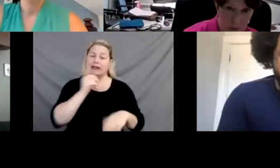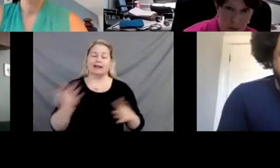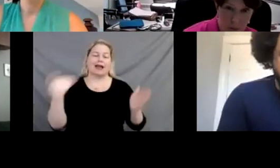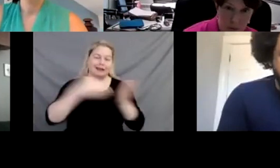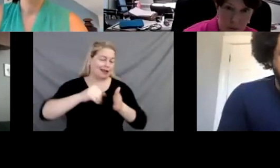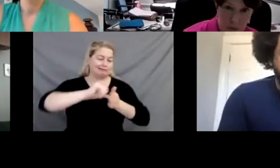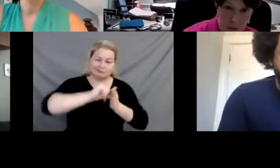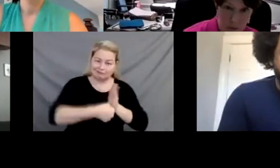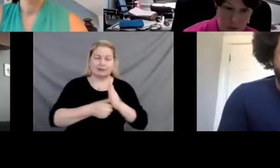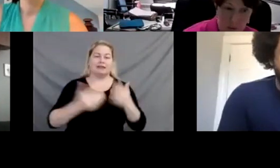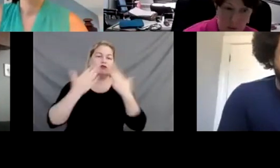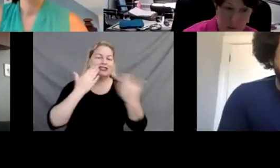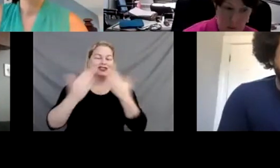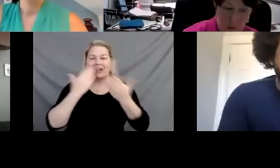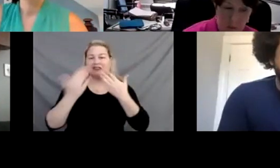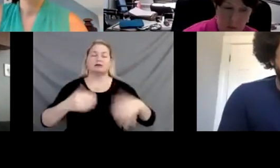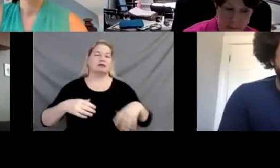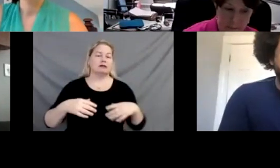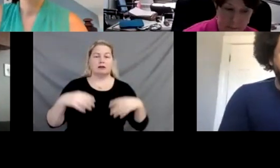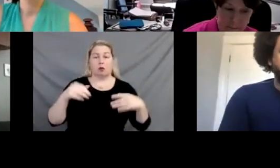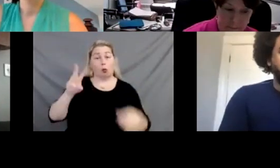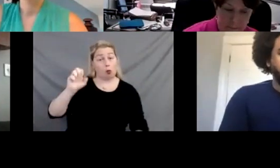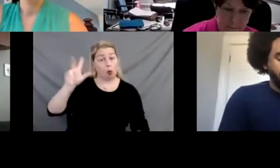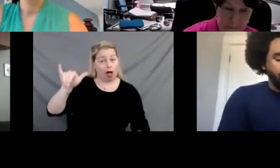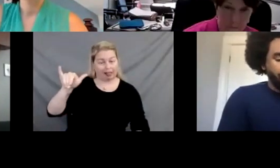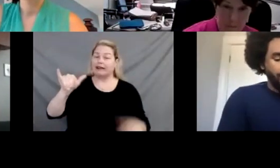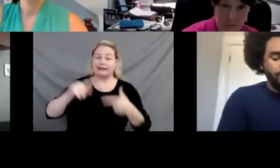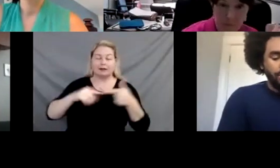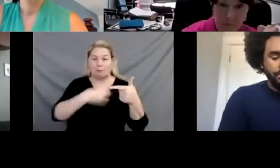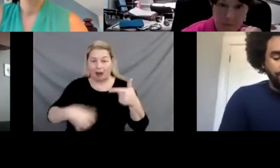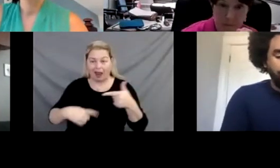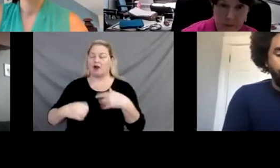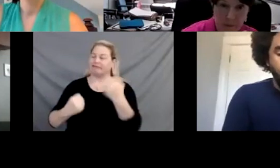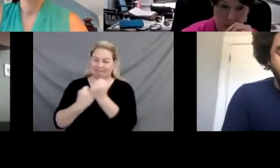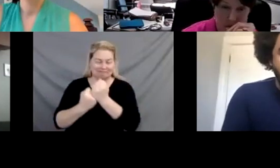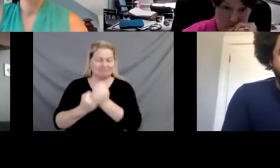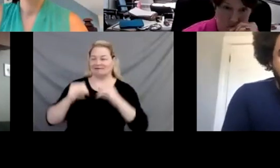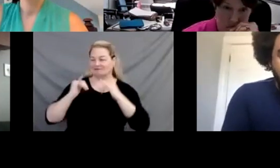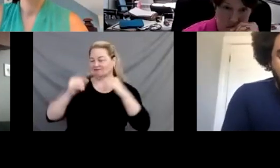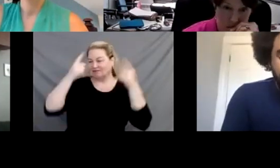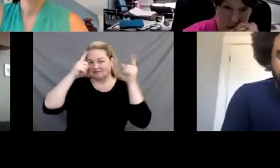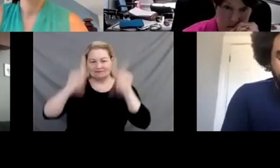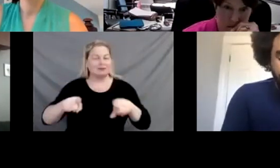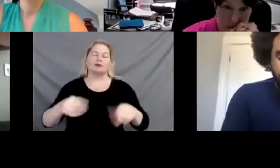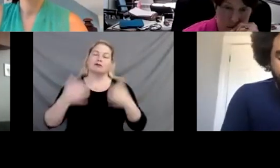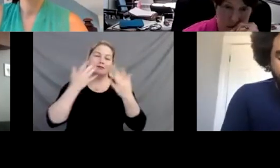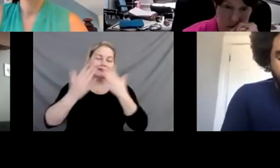appreciation for the thousands of comments that we have gotten, the great participation on our June